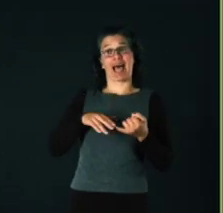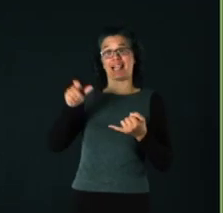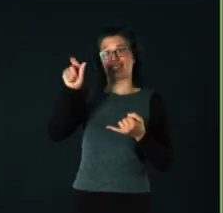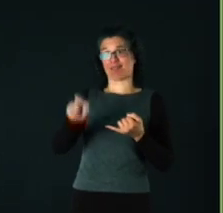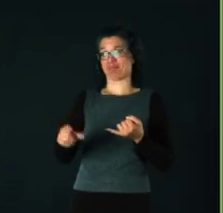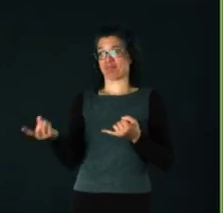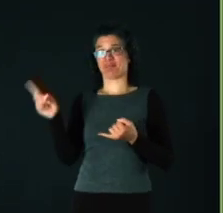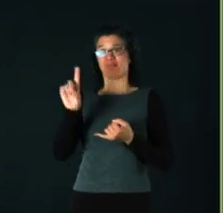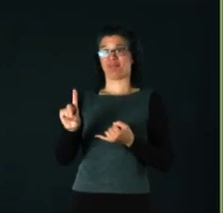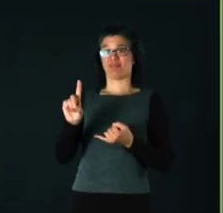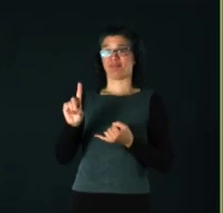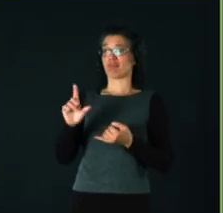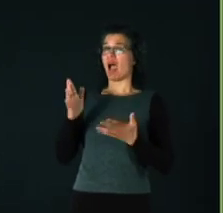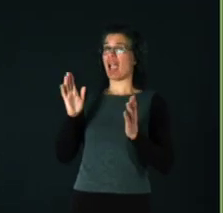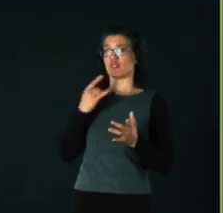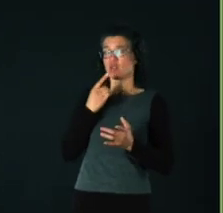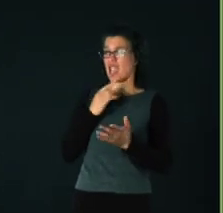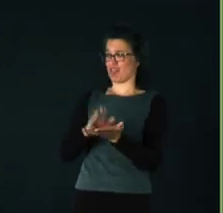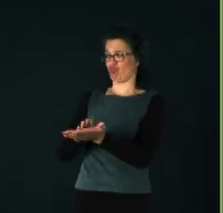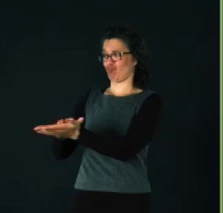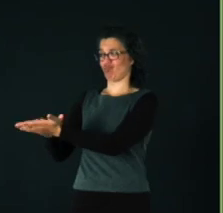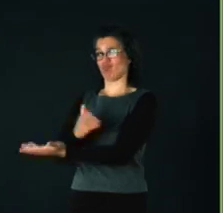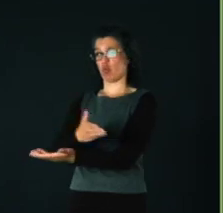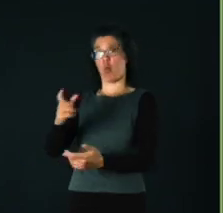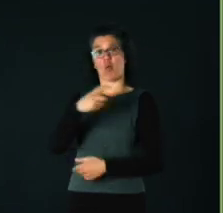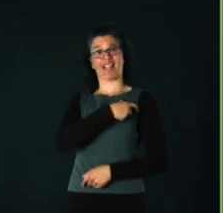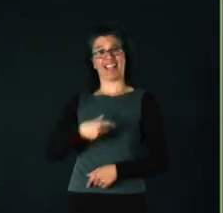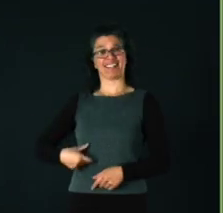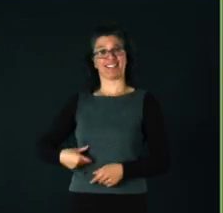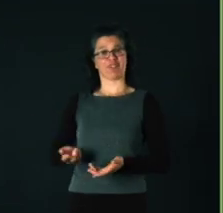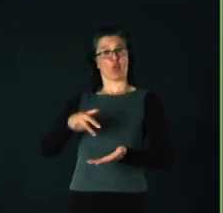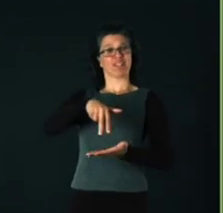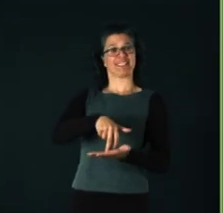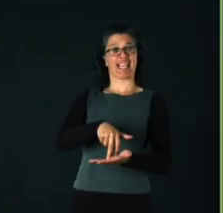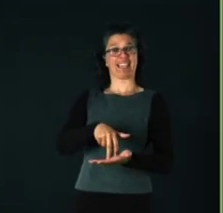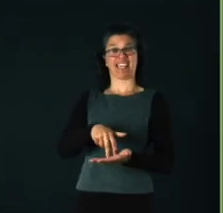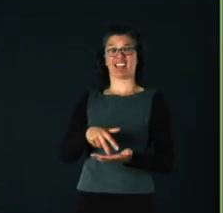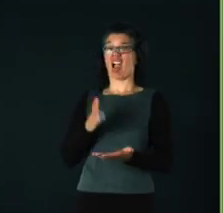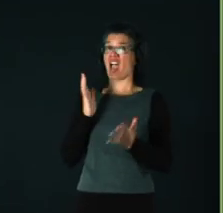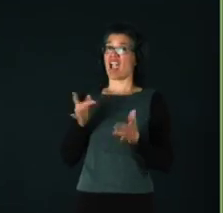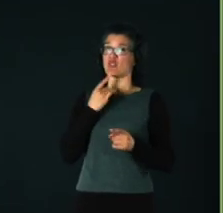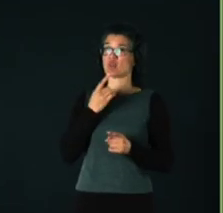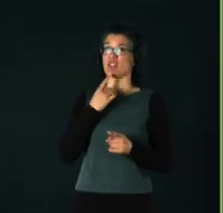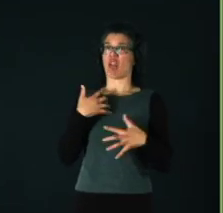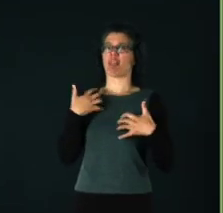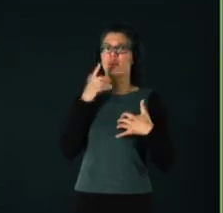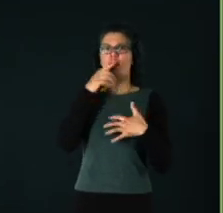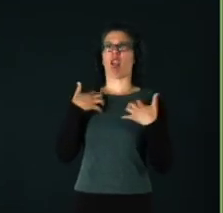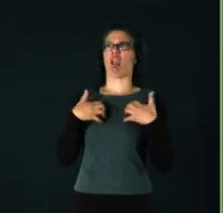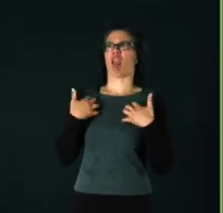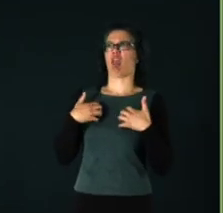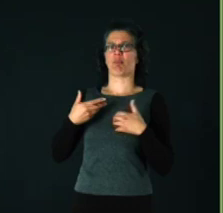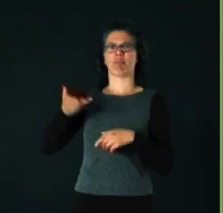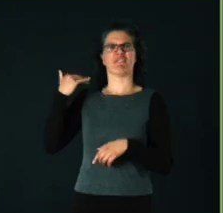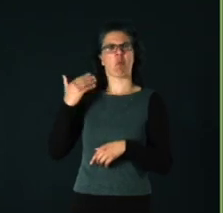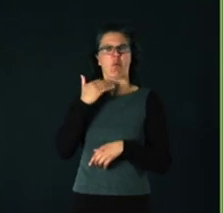level of interest and involvement in the local body elections, which I think tonight really reflects. I think having 11 candidates to choose from is awesome, and I'm